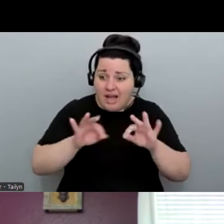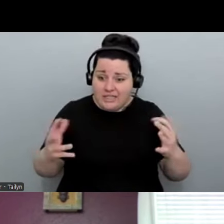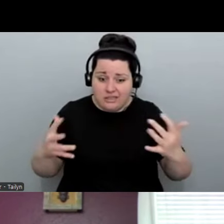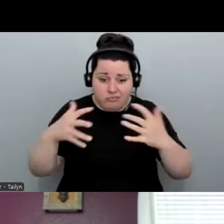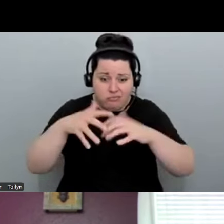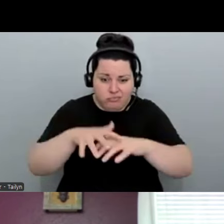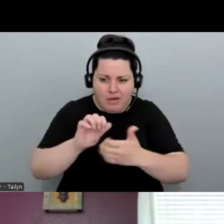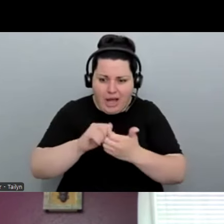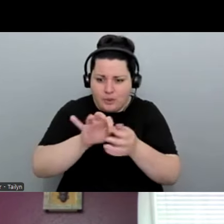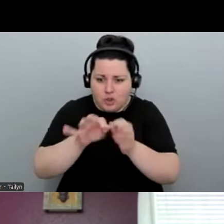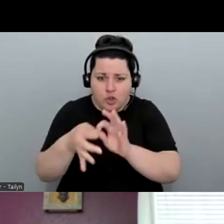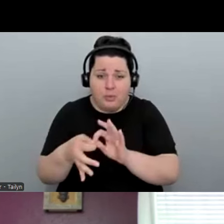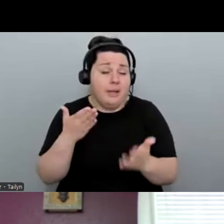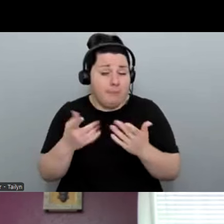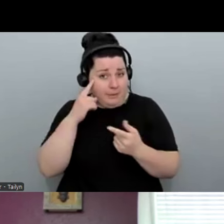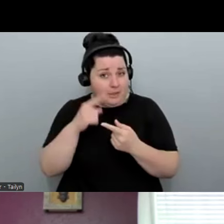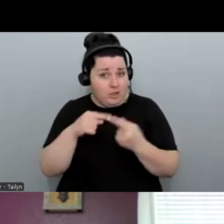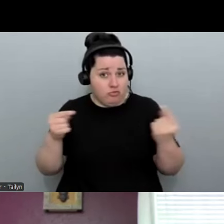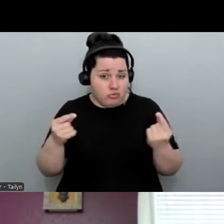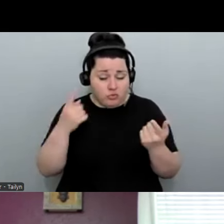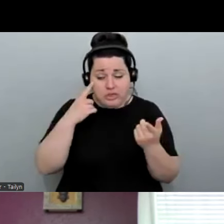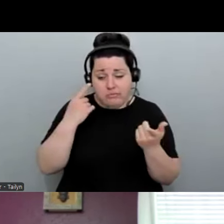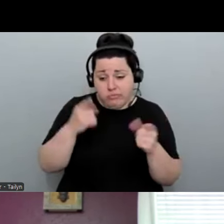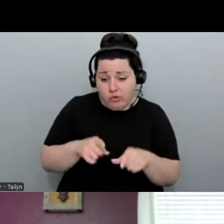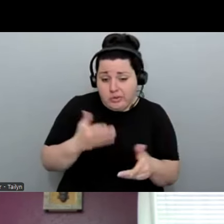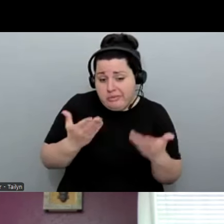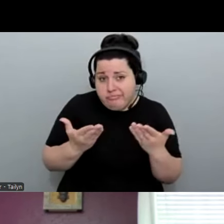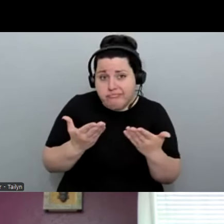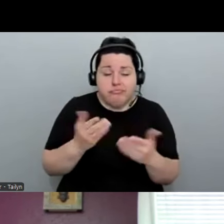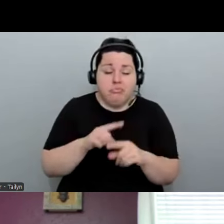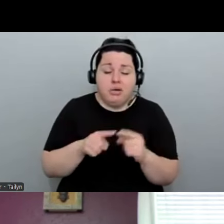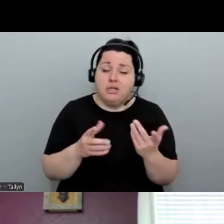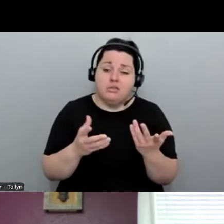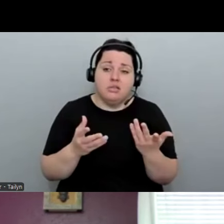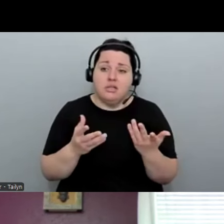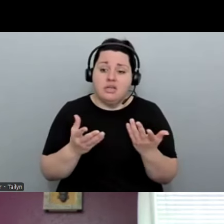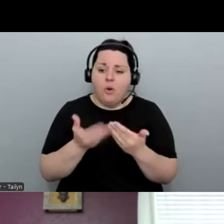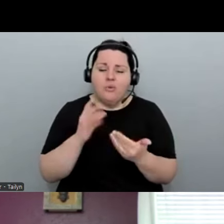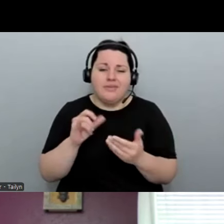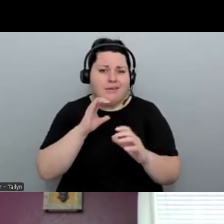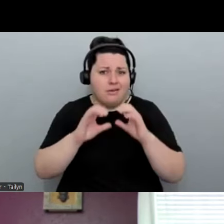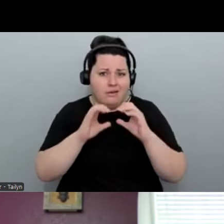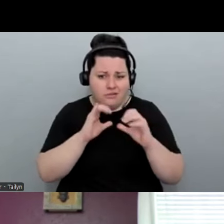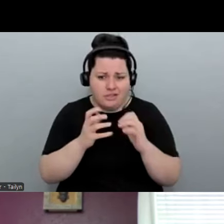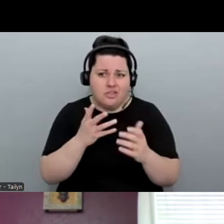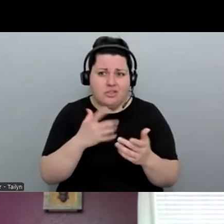you may disagree, but at least then it's like almost having a conversation with someone about the state of the field,